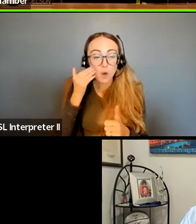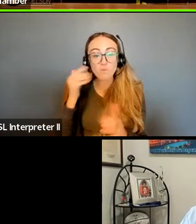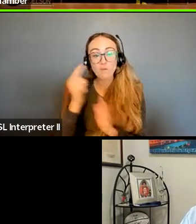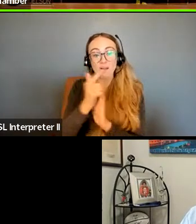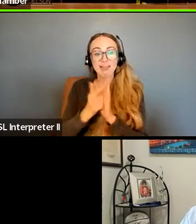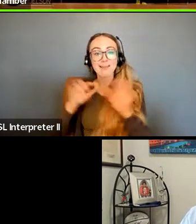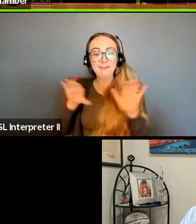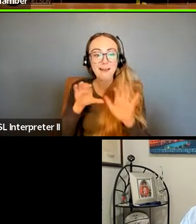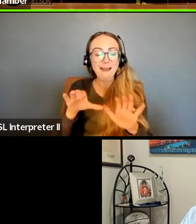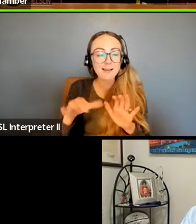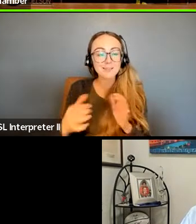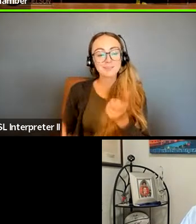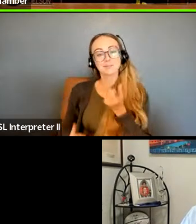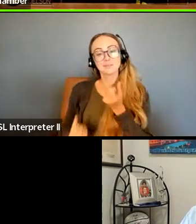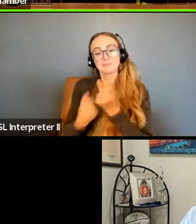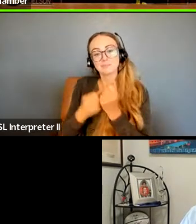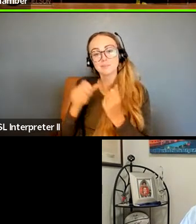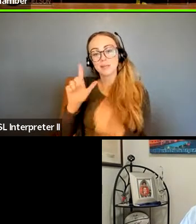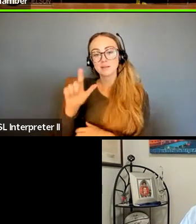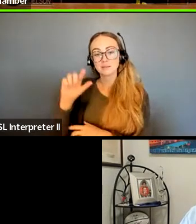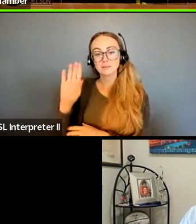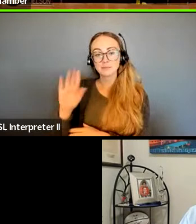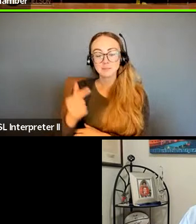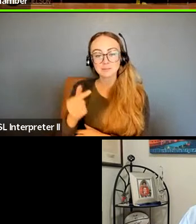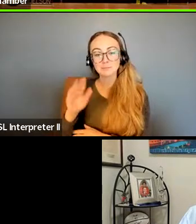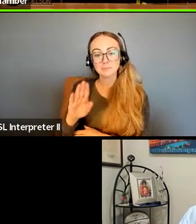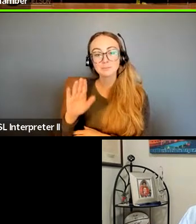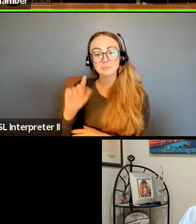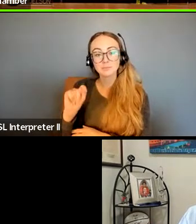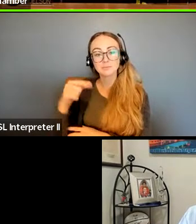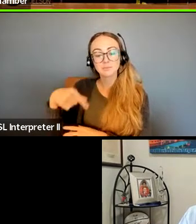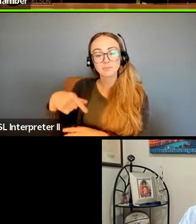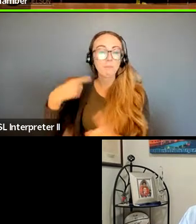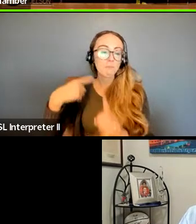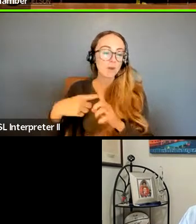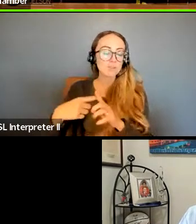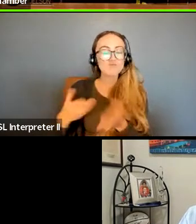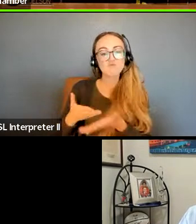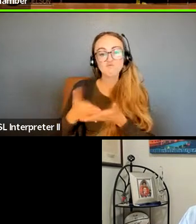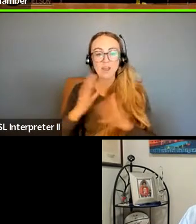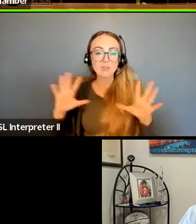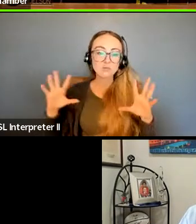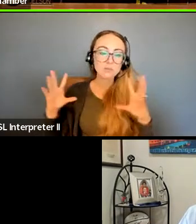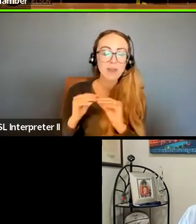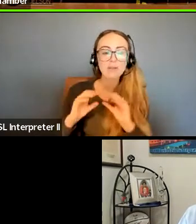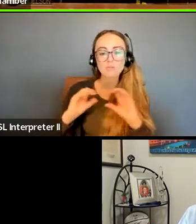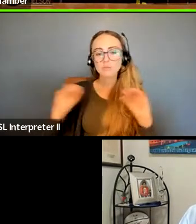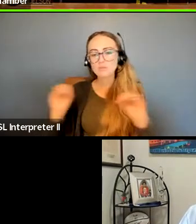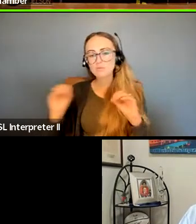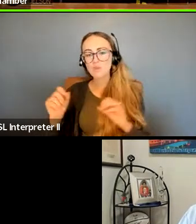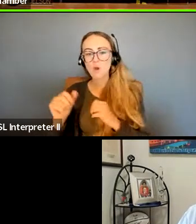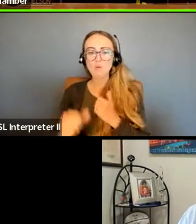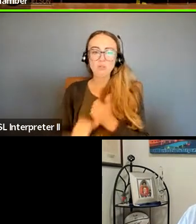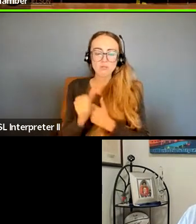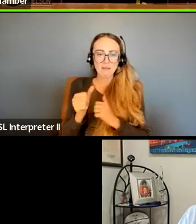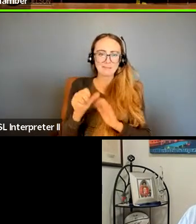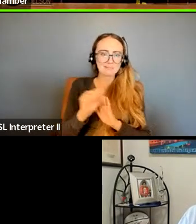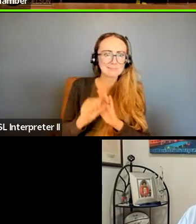action defending the LGBTQ plus community's right to gather without threat of state or individual